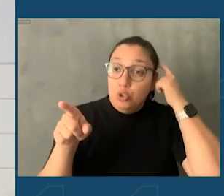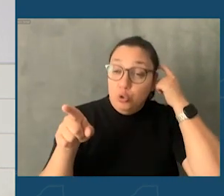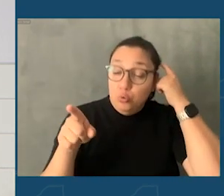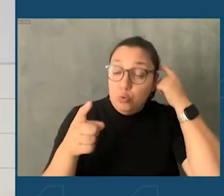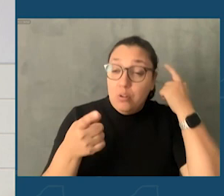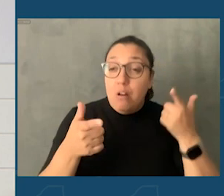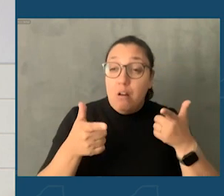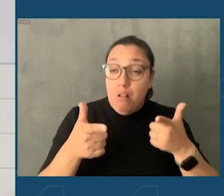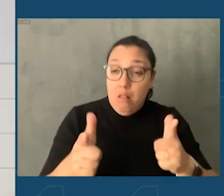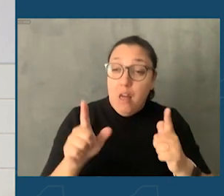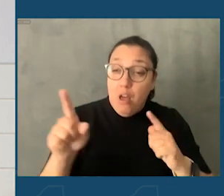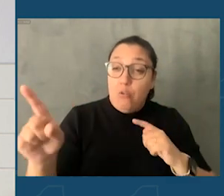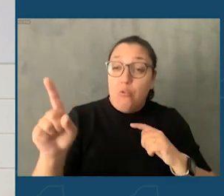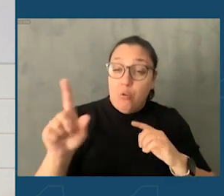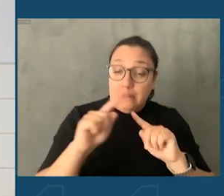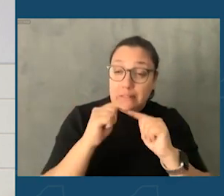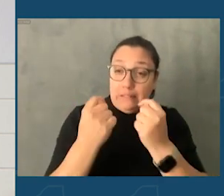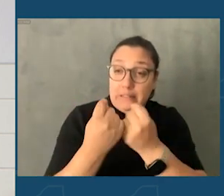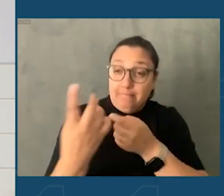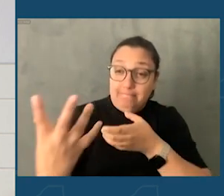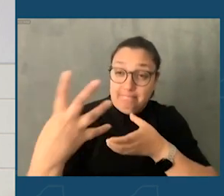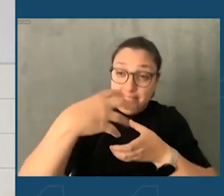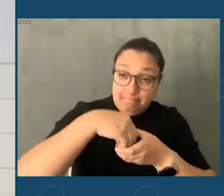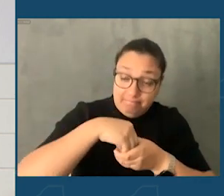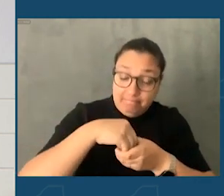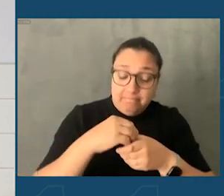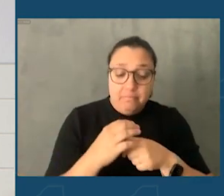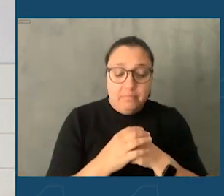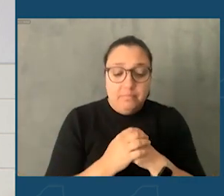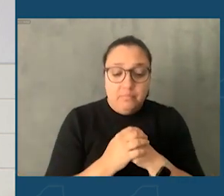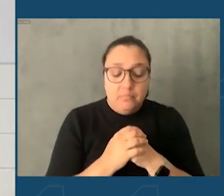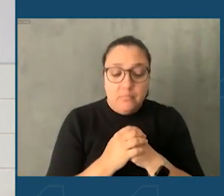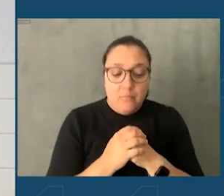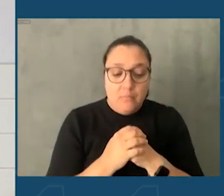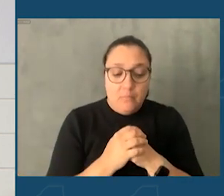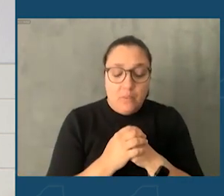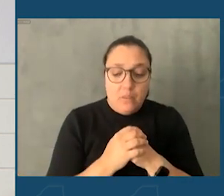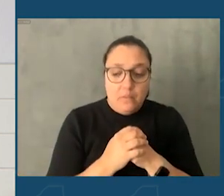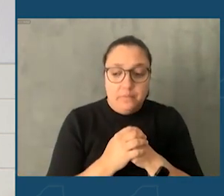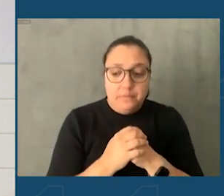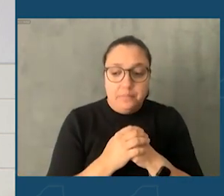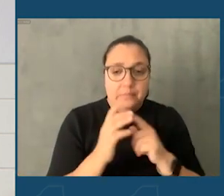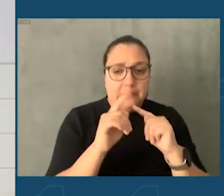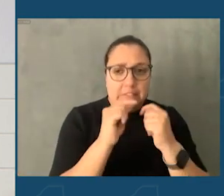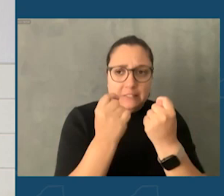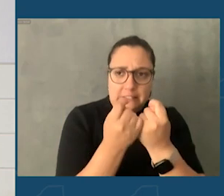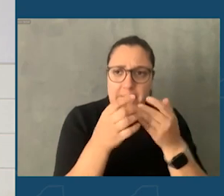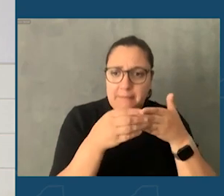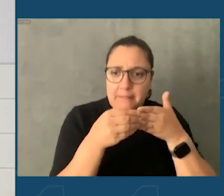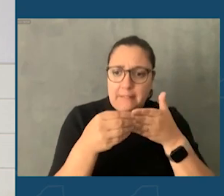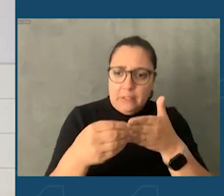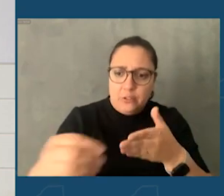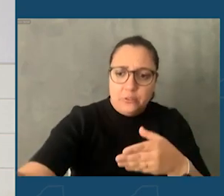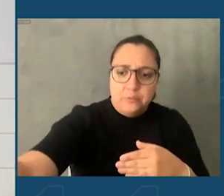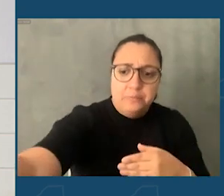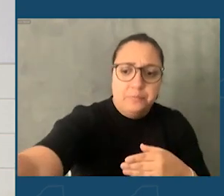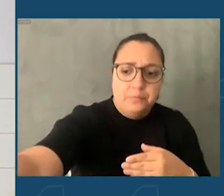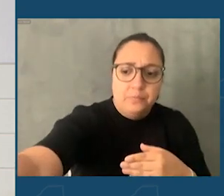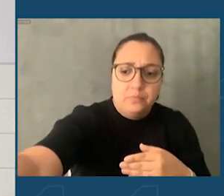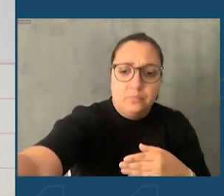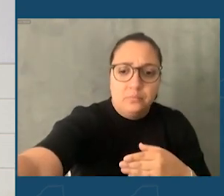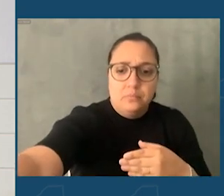administration as my team leaders organize and move the number of